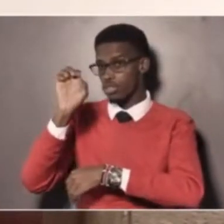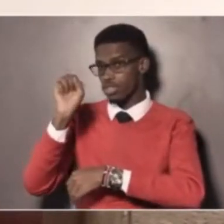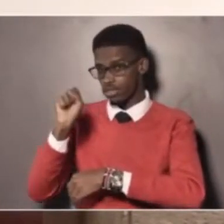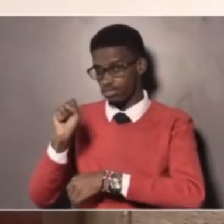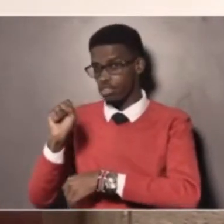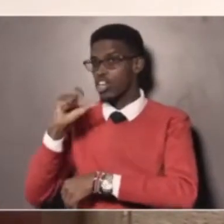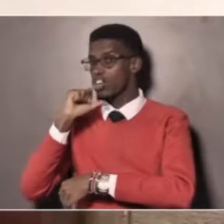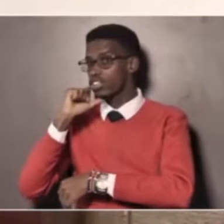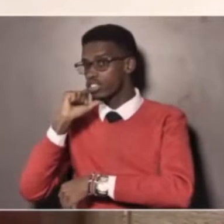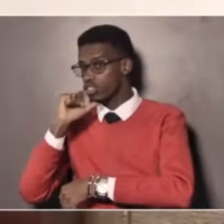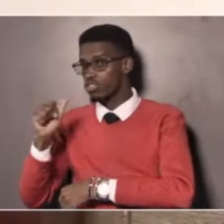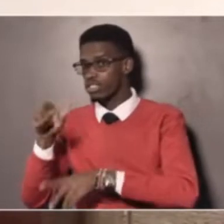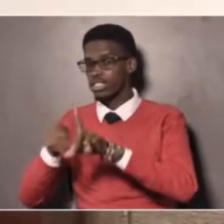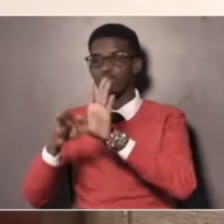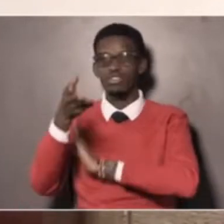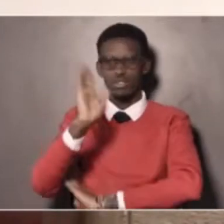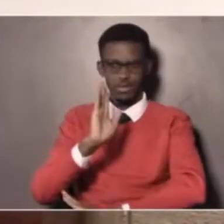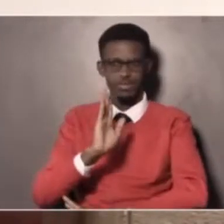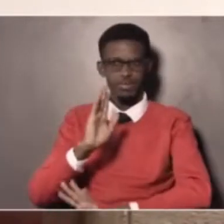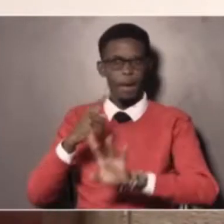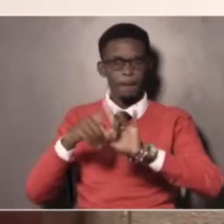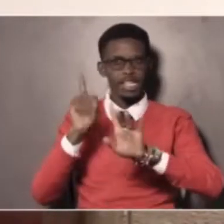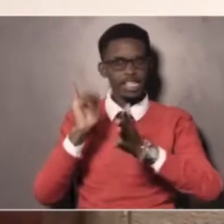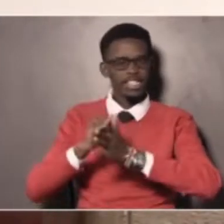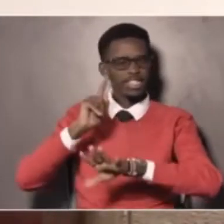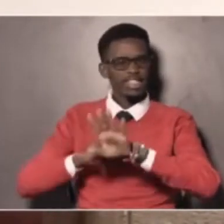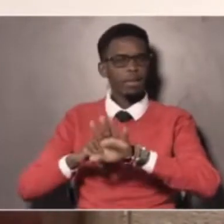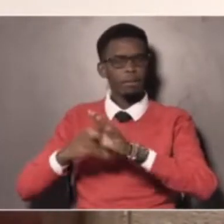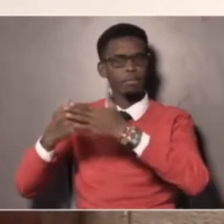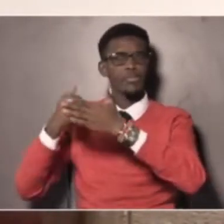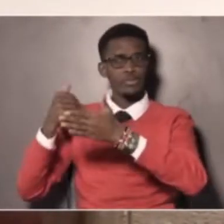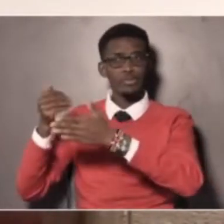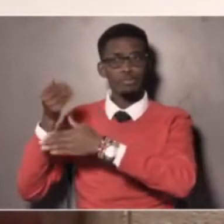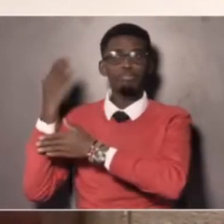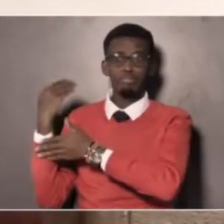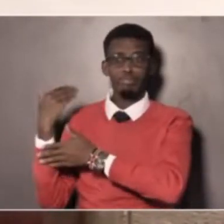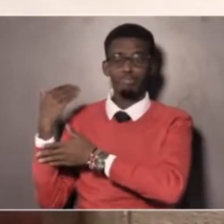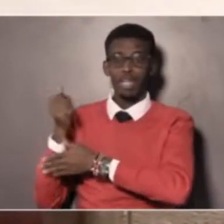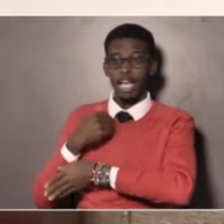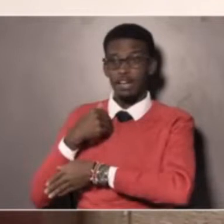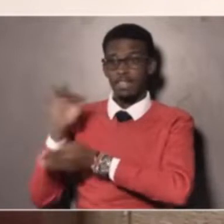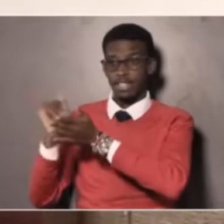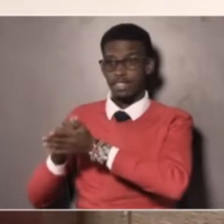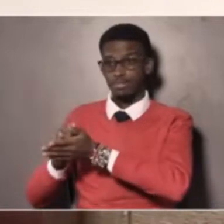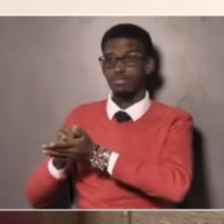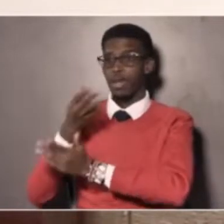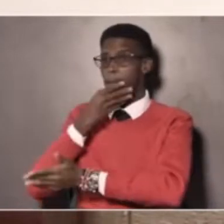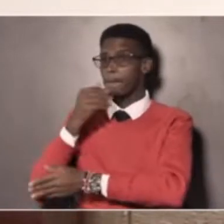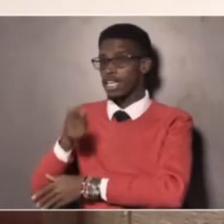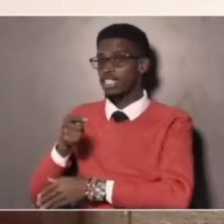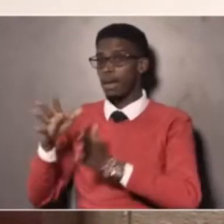could not stand against his wisdom. And you know, during those times, they held that Moses was a great